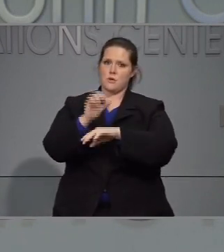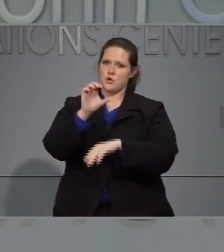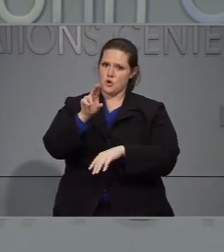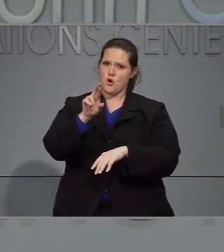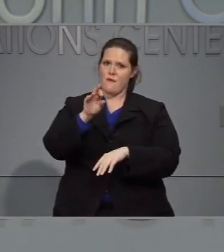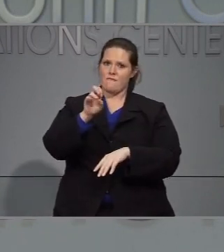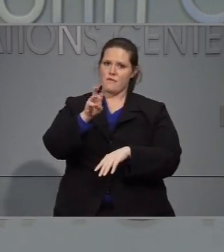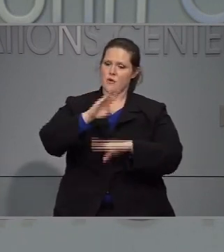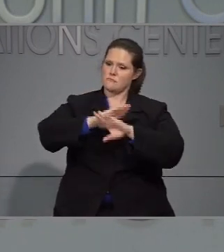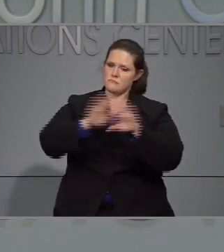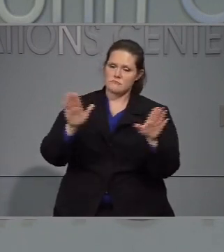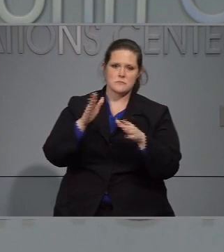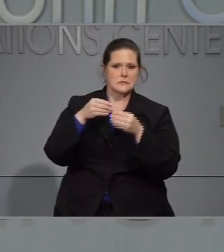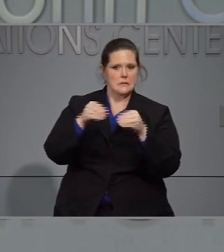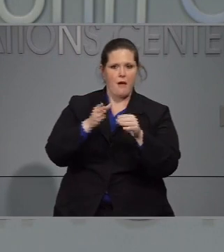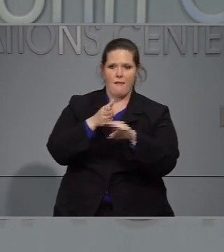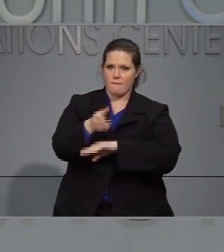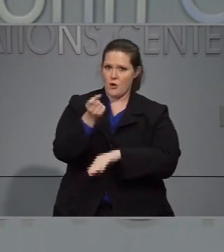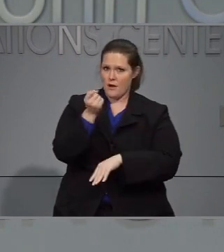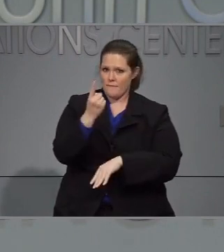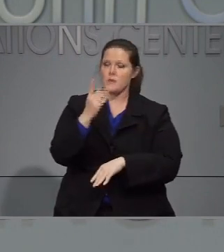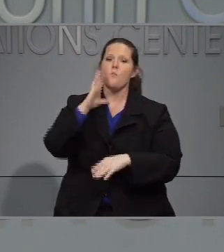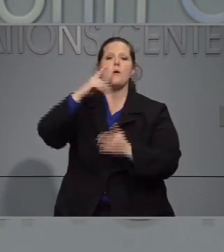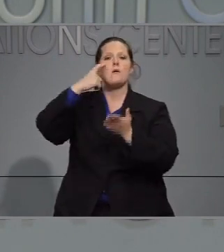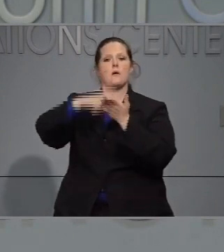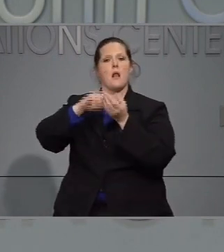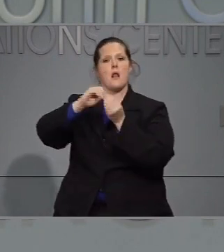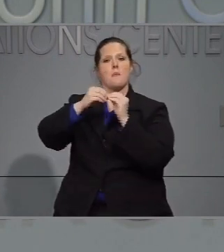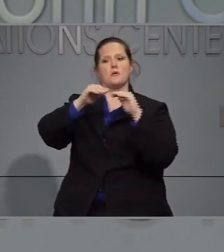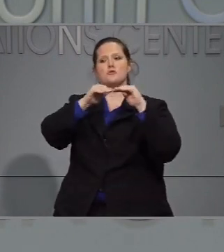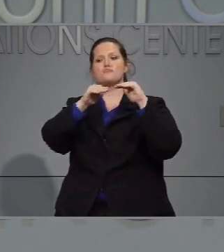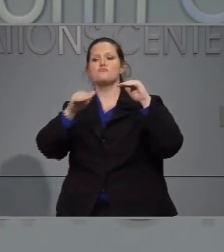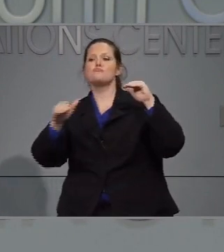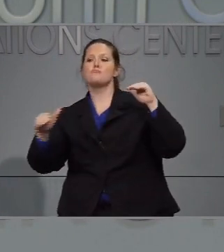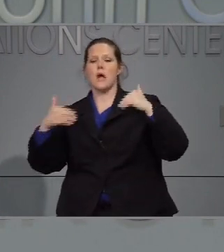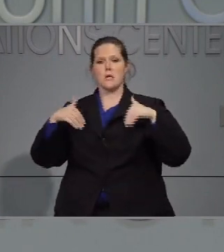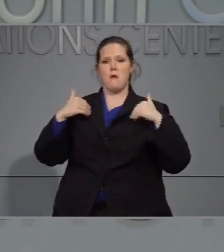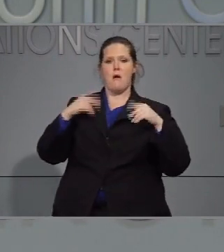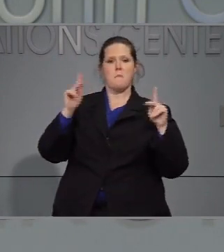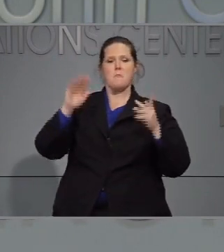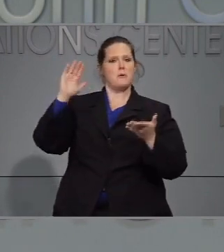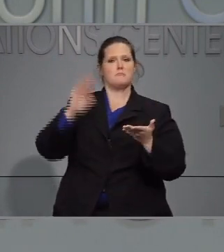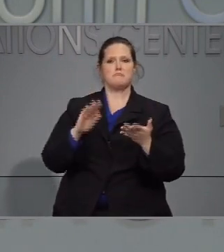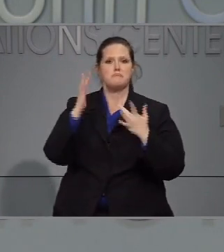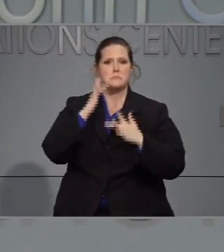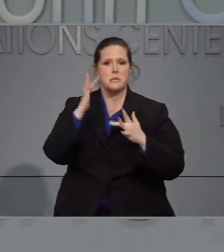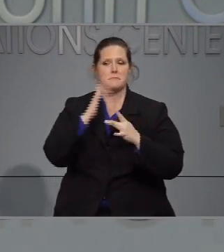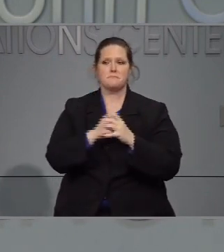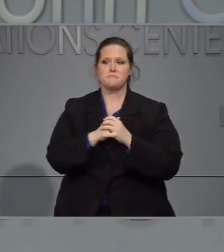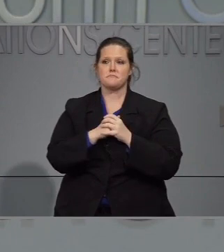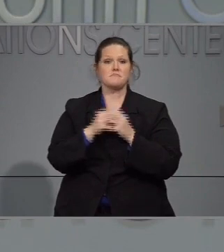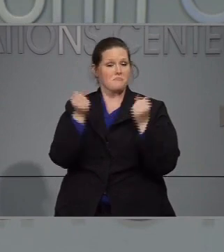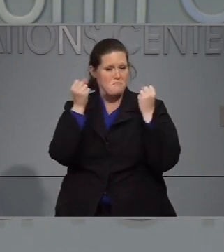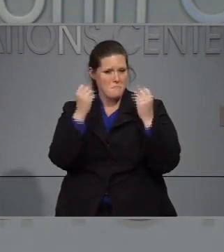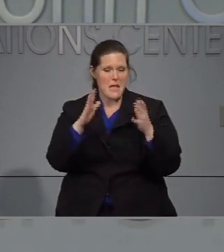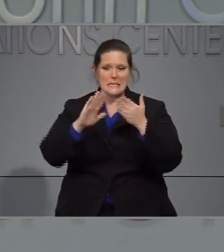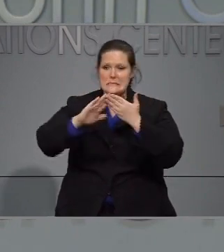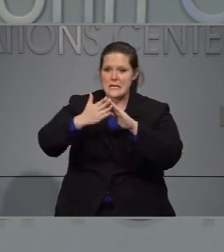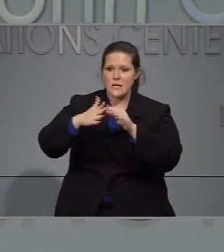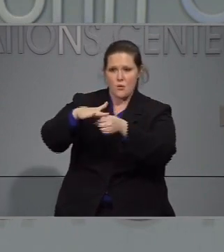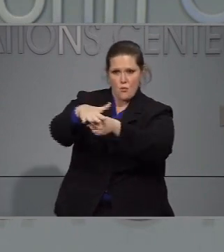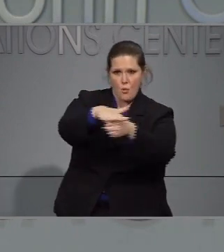step. Their orders will remain in place as long as they are as strict or more